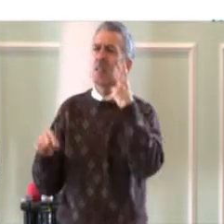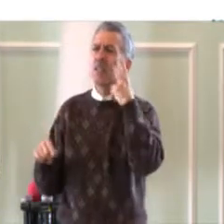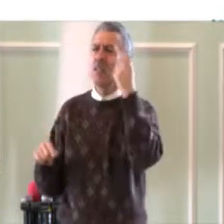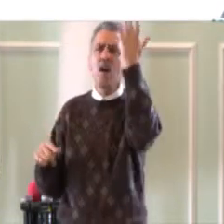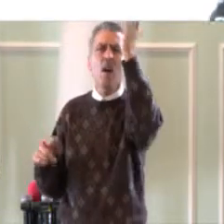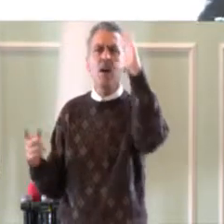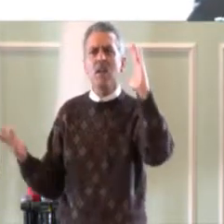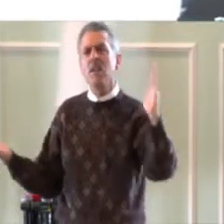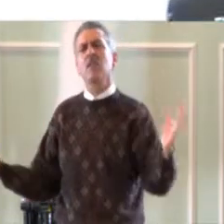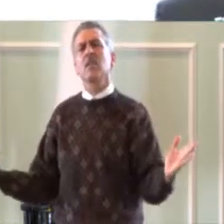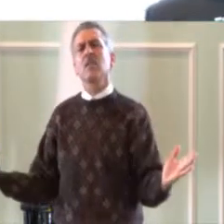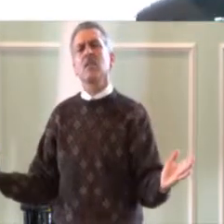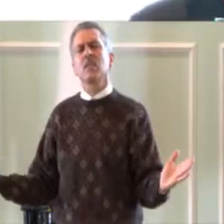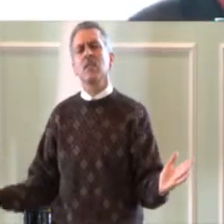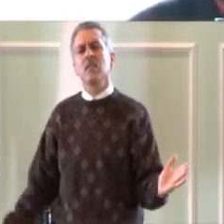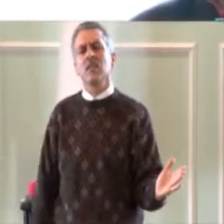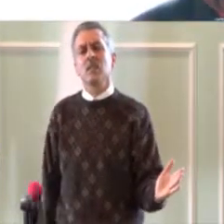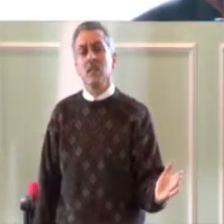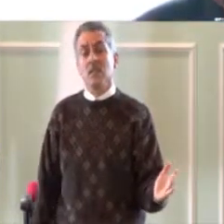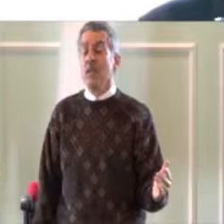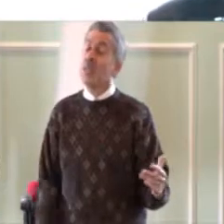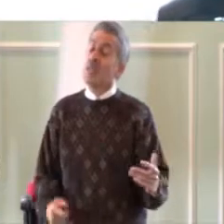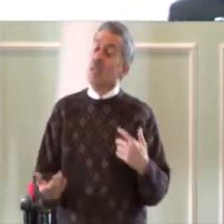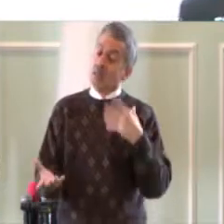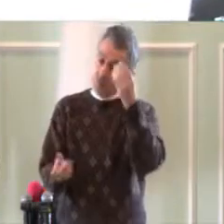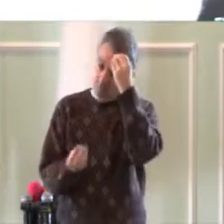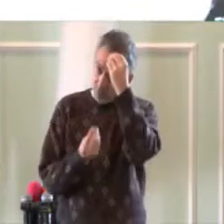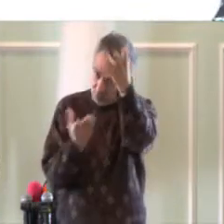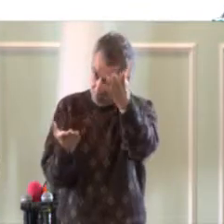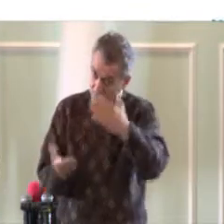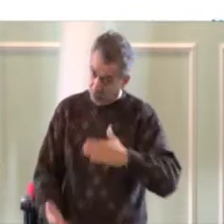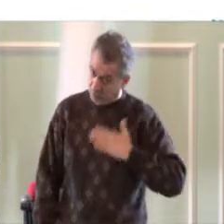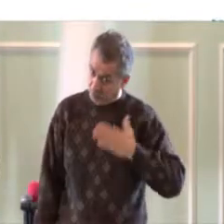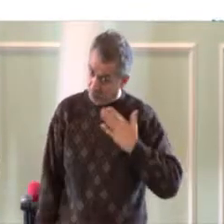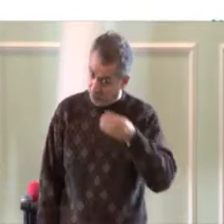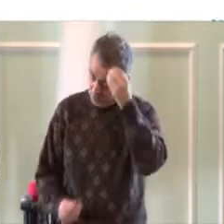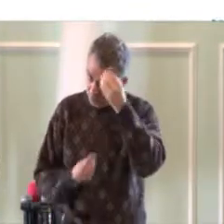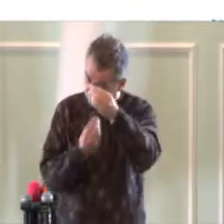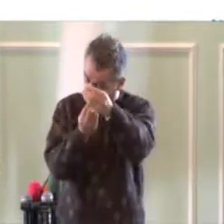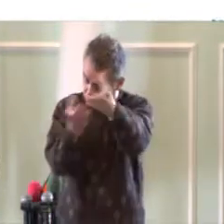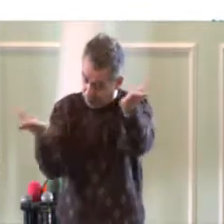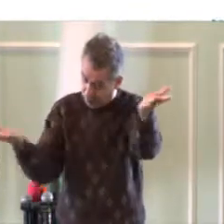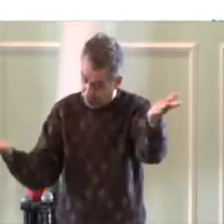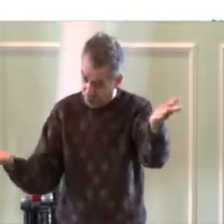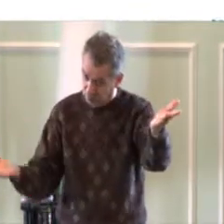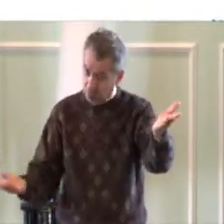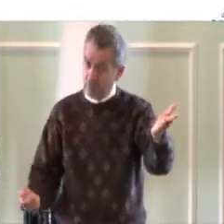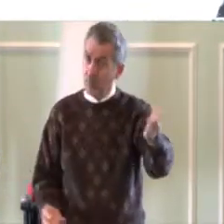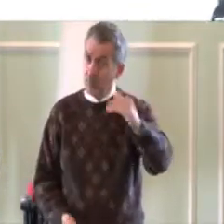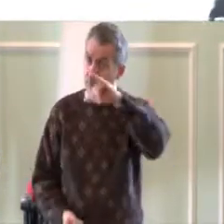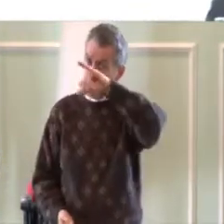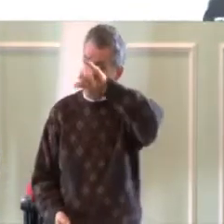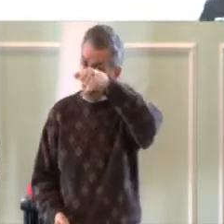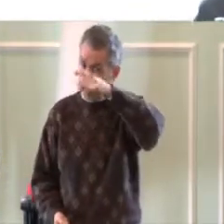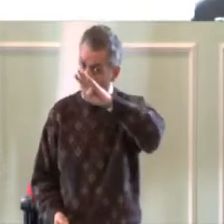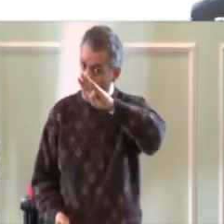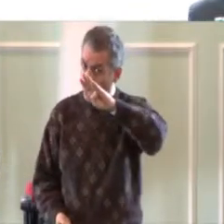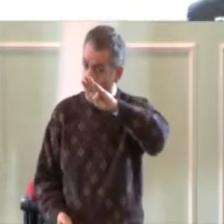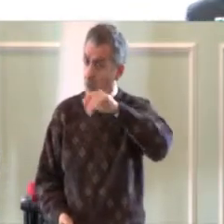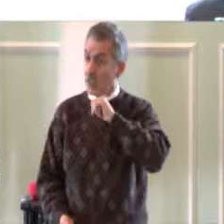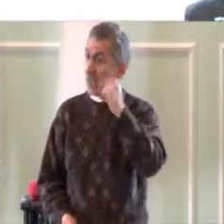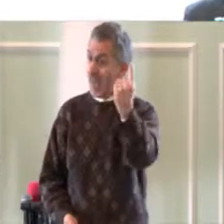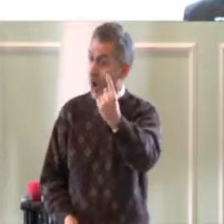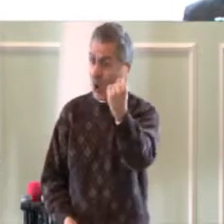Well, I am happy to tell you that even though Job felt alone, he was not